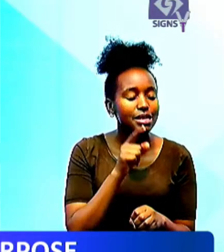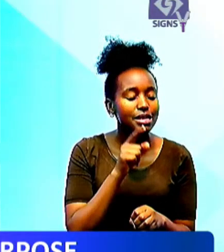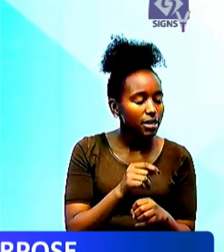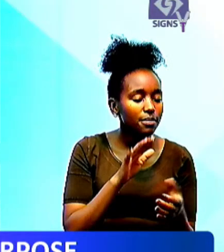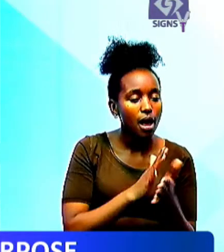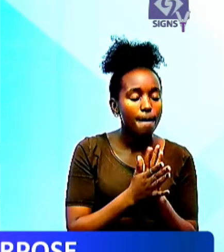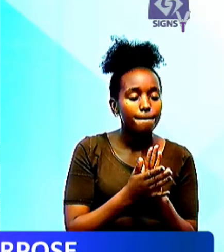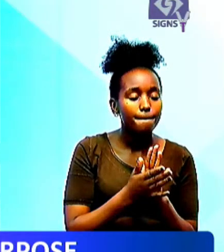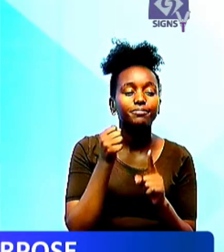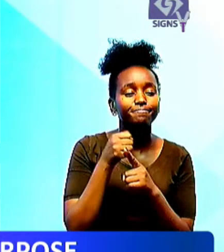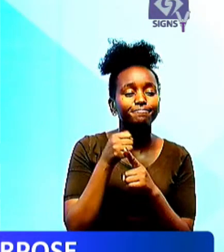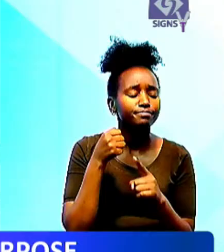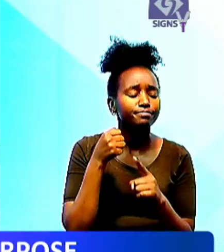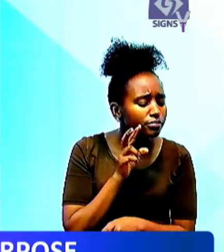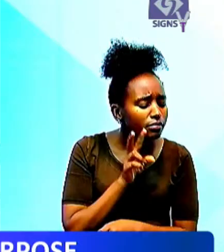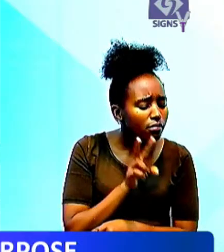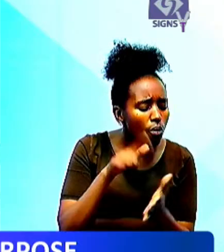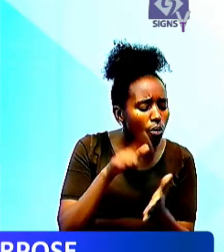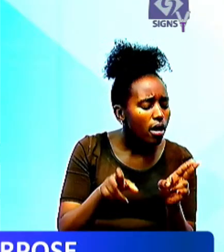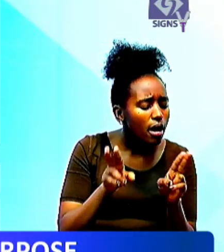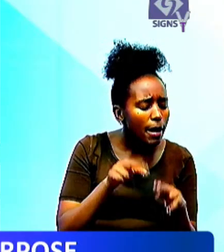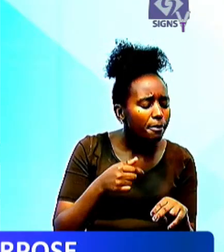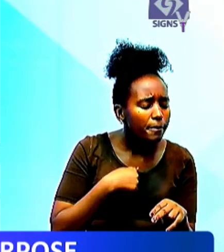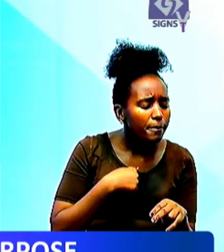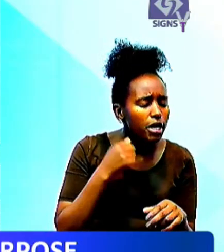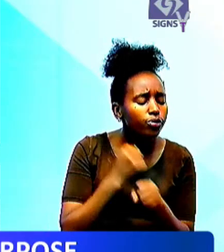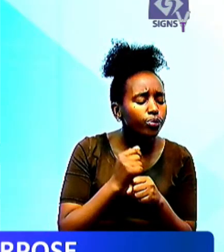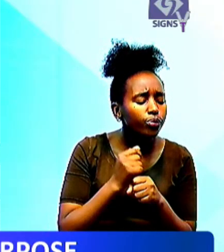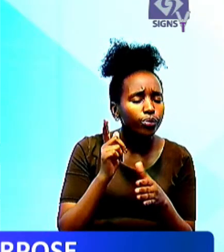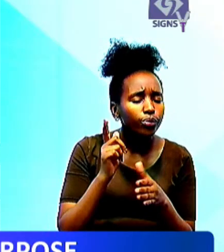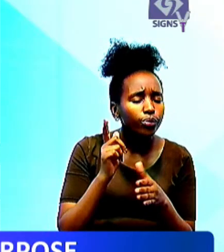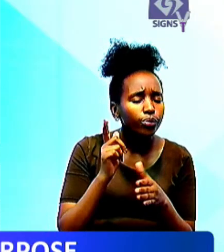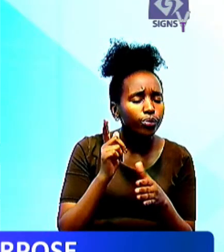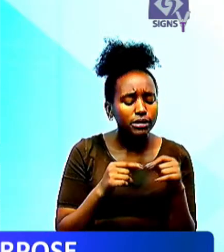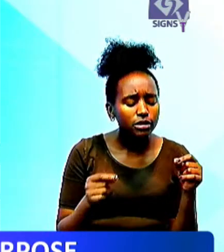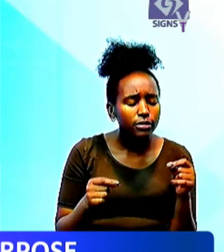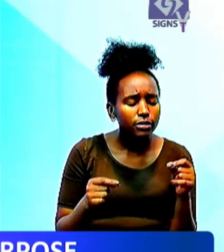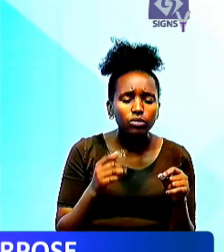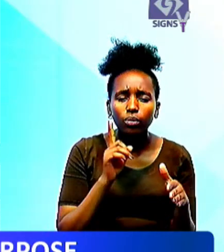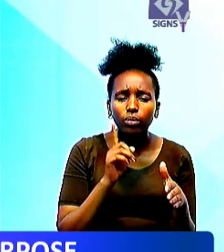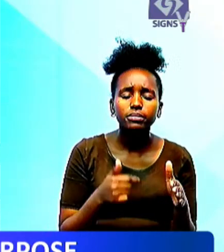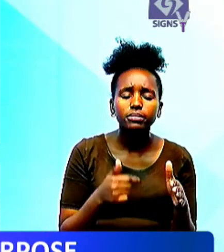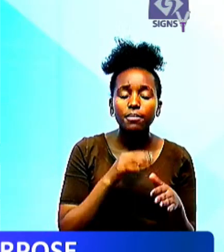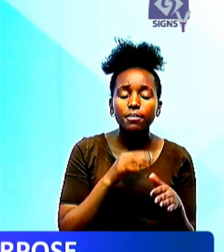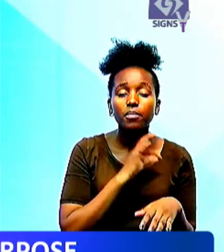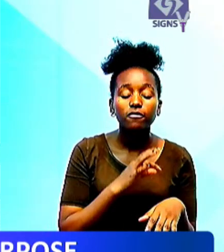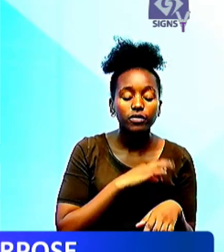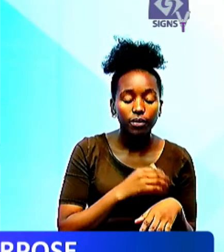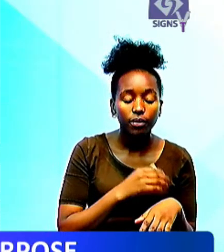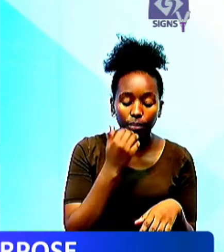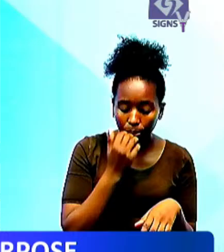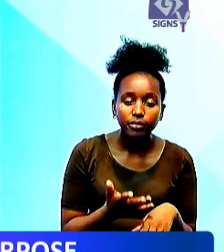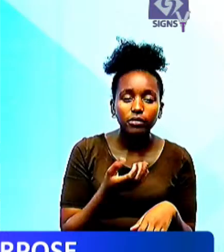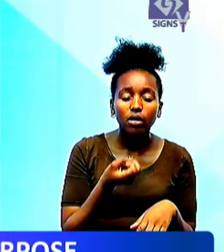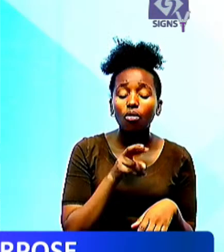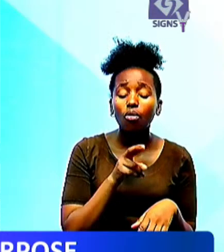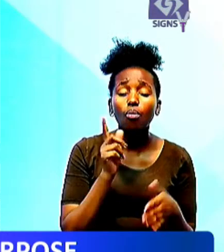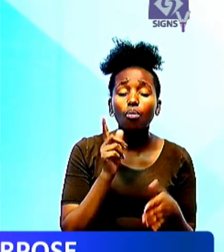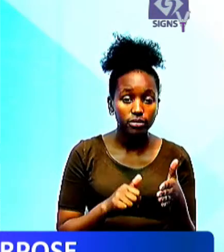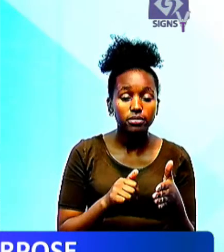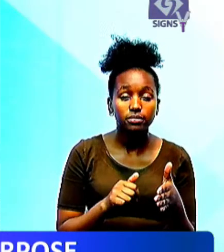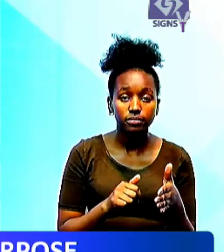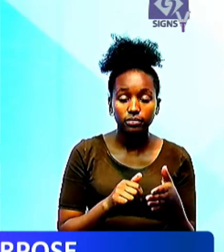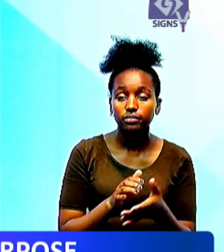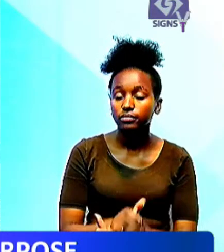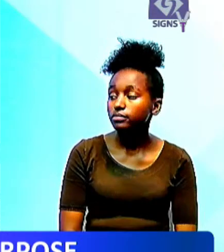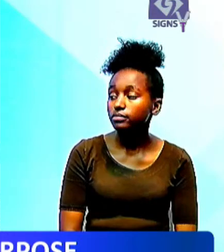You have to be there. You have to know what is Moses doing. When you send a statement, how much did I earn? If you already invested in somewhere, can you go back in your statement and